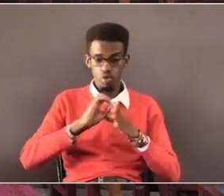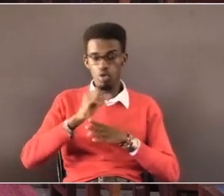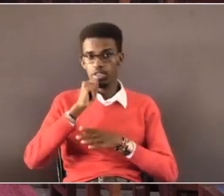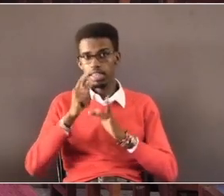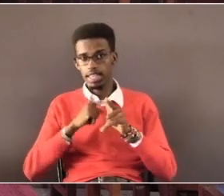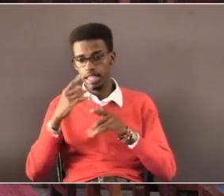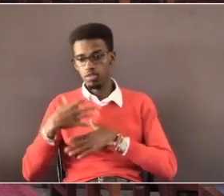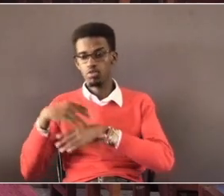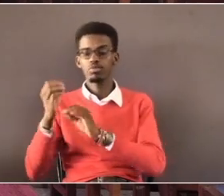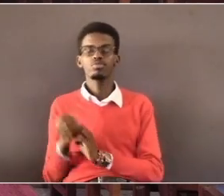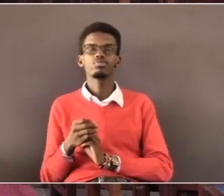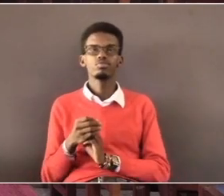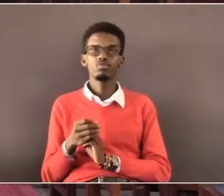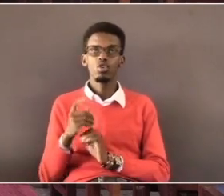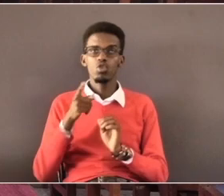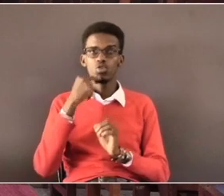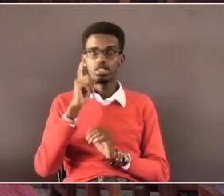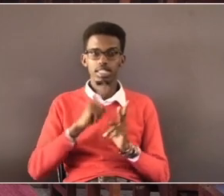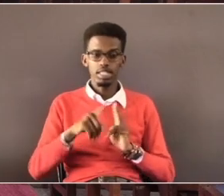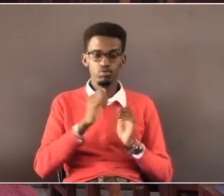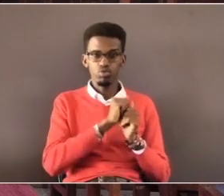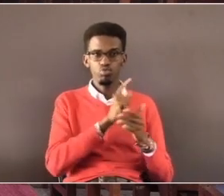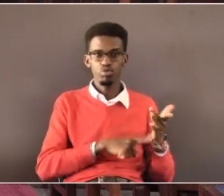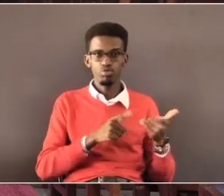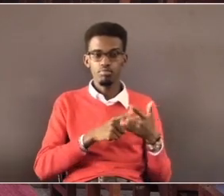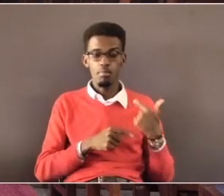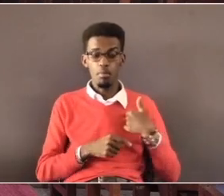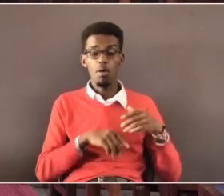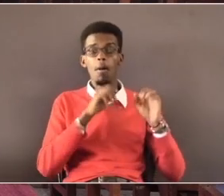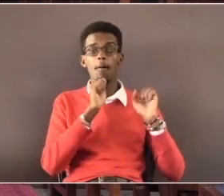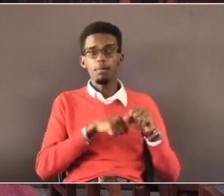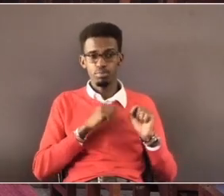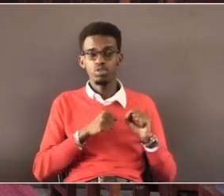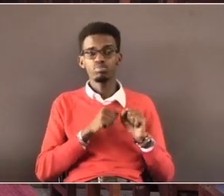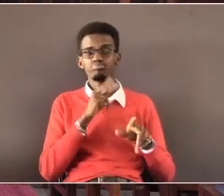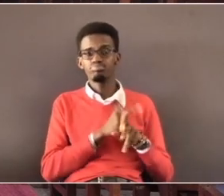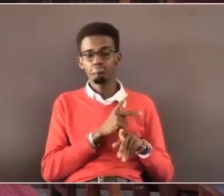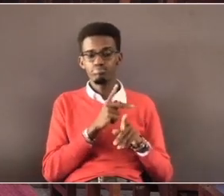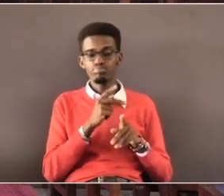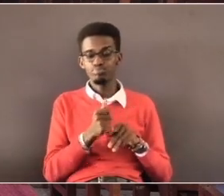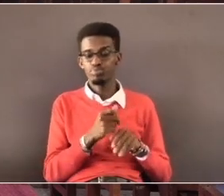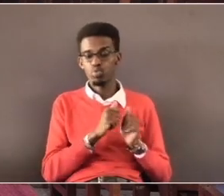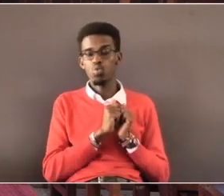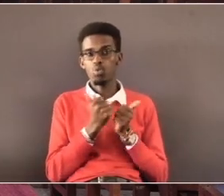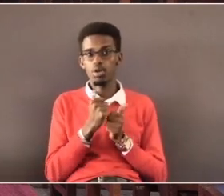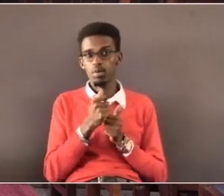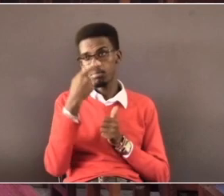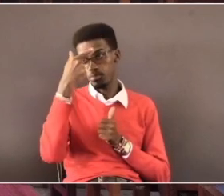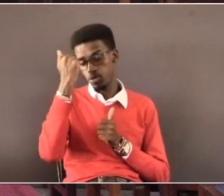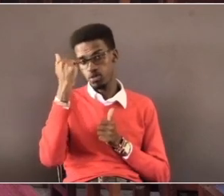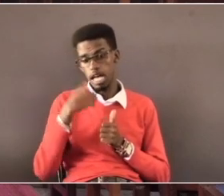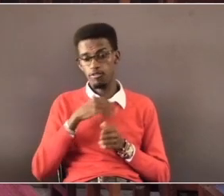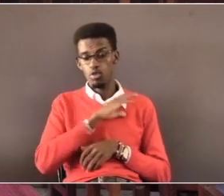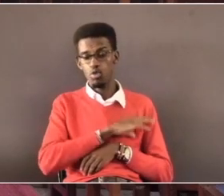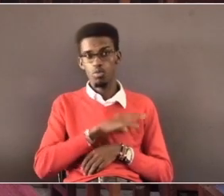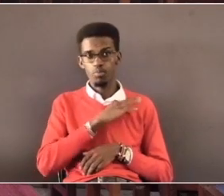step away. So you start with, am I managing my finances? Because there'll be a character